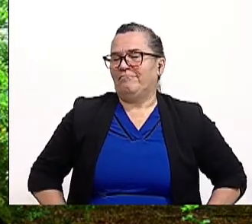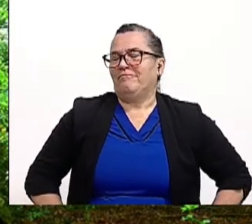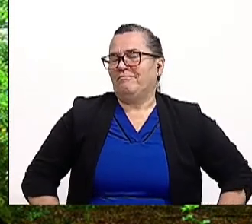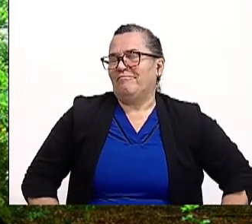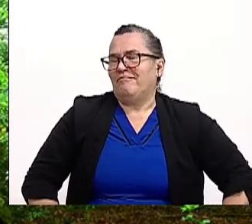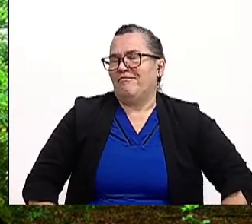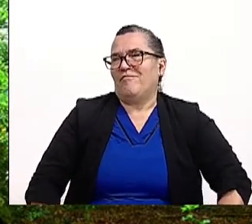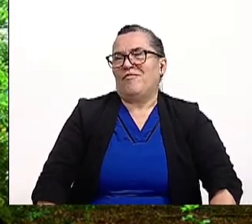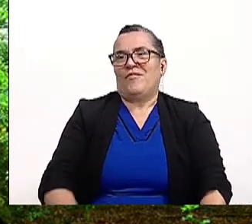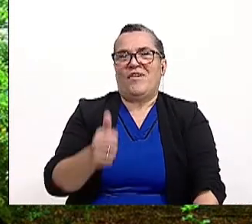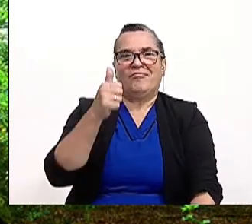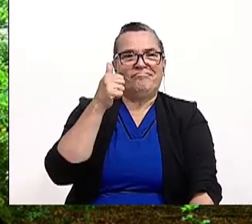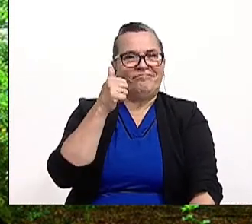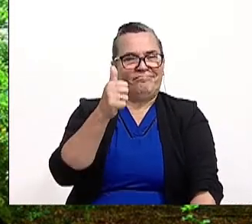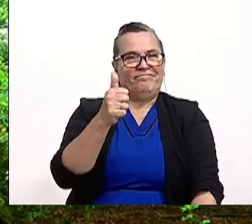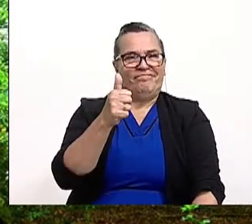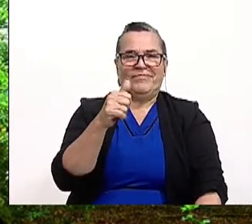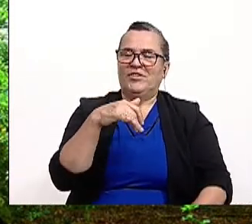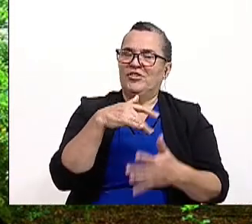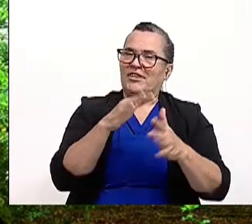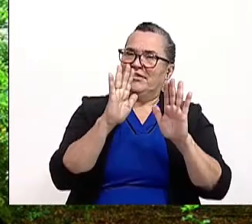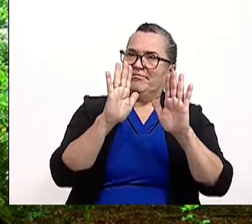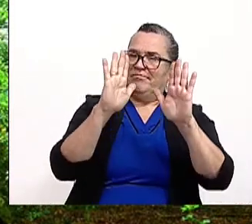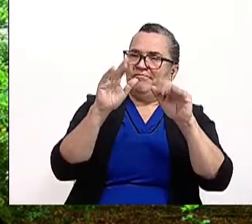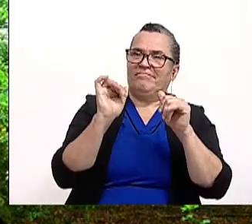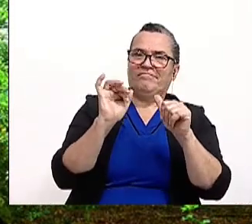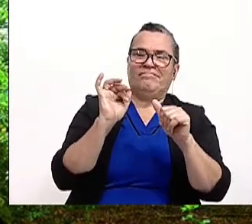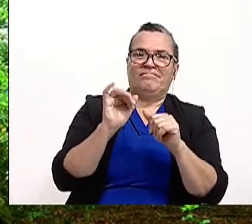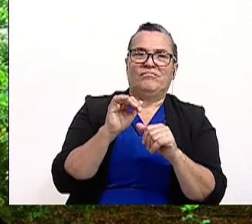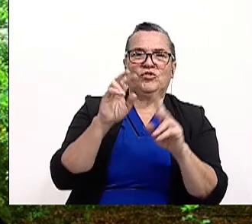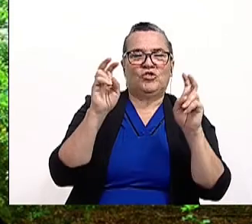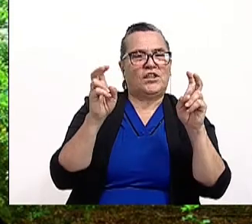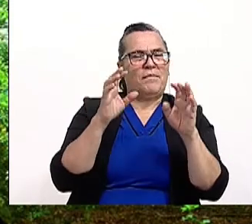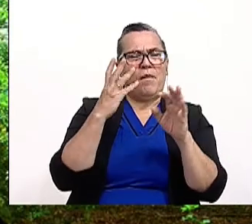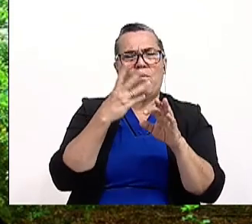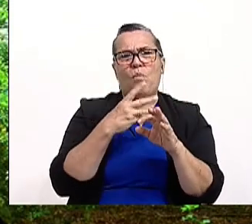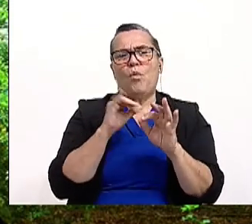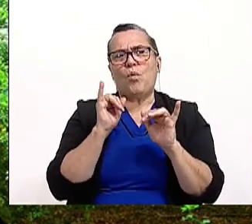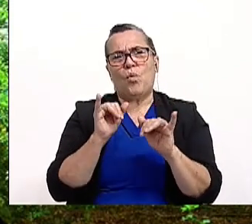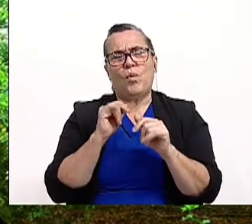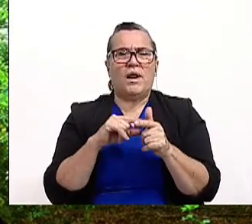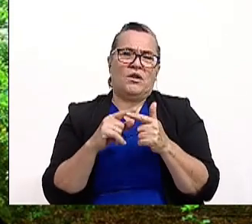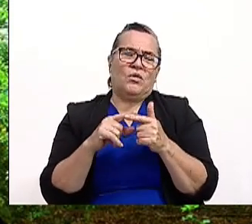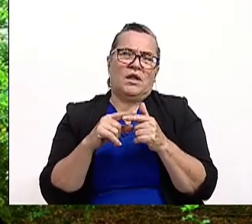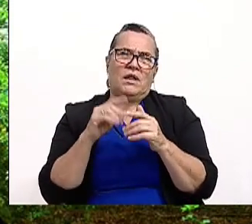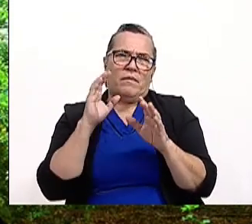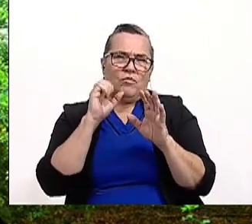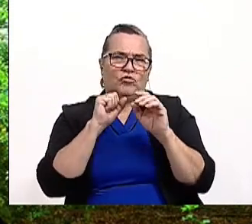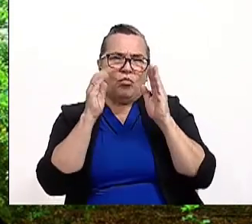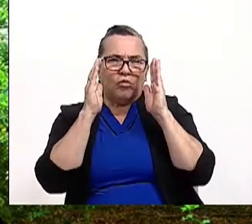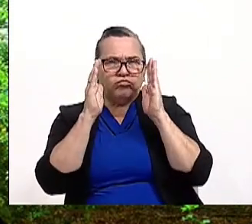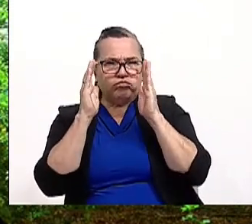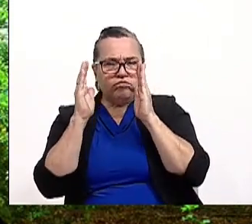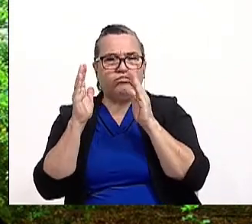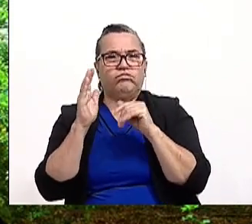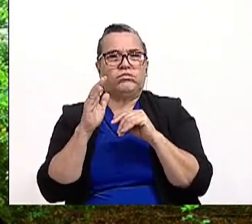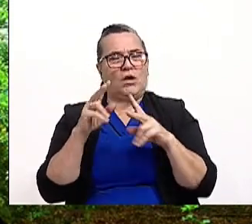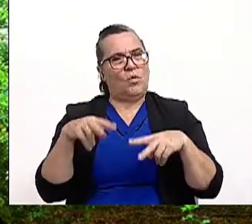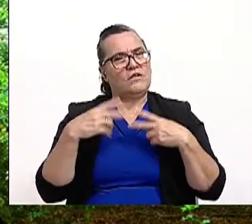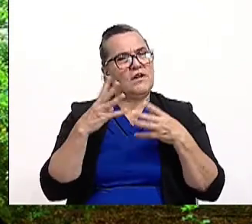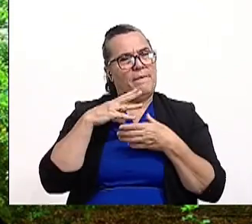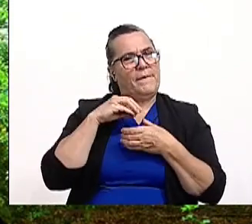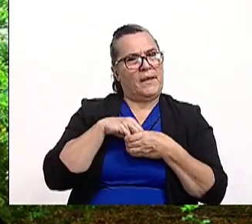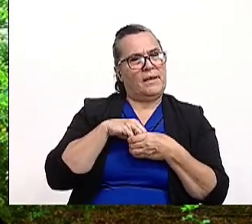Okay, you are great students, and this is a very nice topic that we should consider, right, in our own lives.